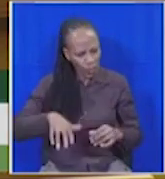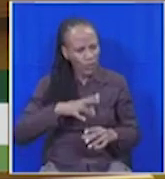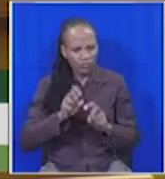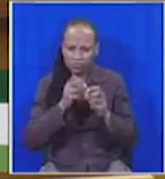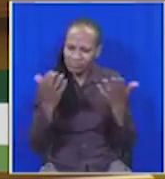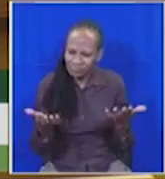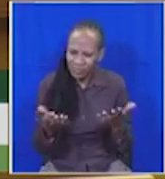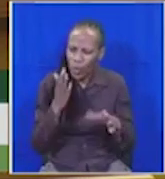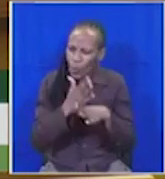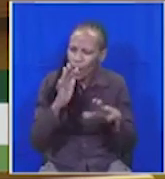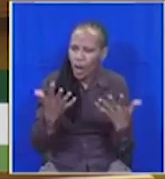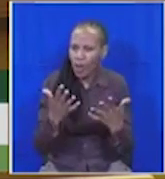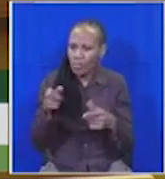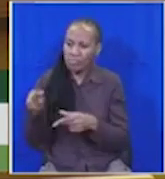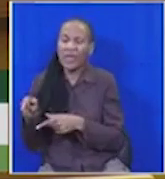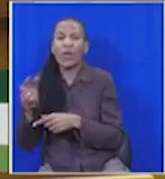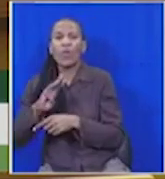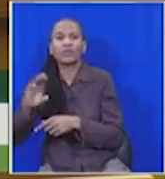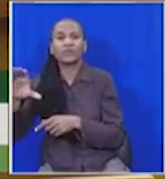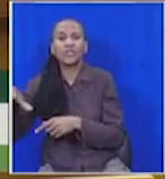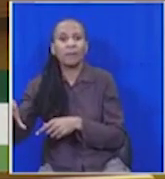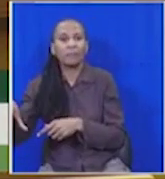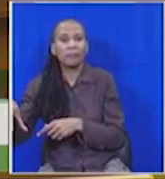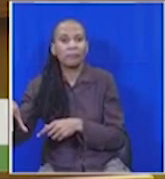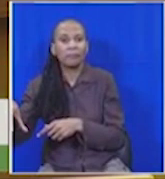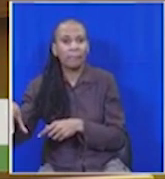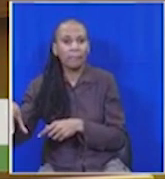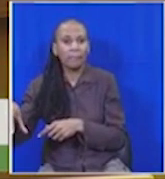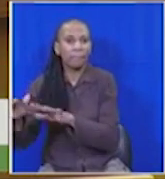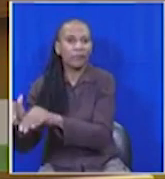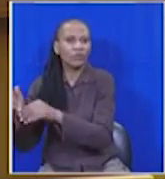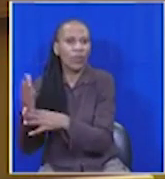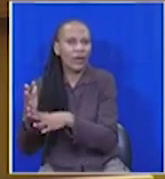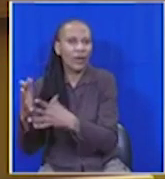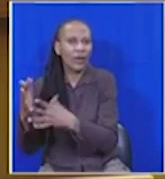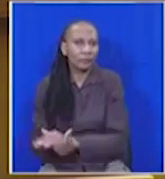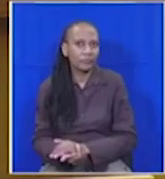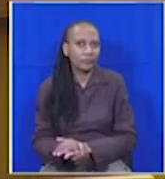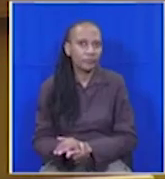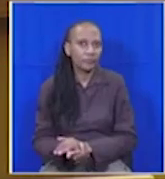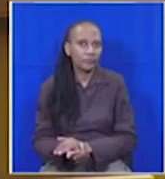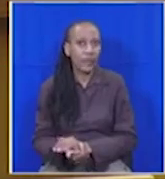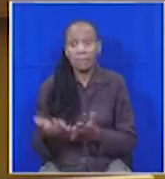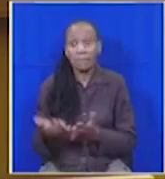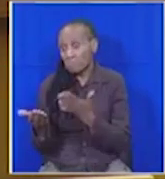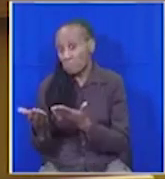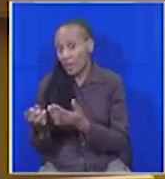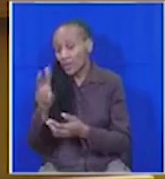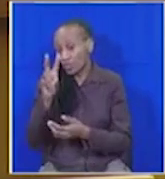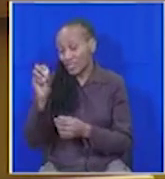does it work in the provincial parliament of the Western Cape? Fact is, there's a session of 20